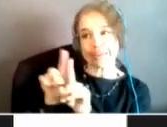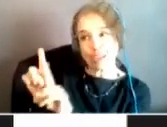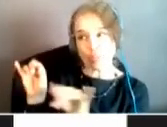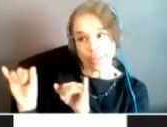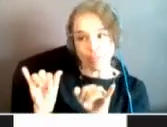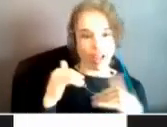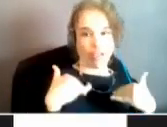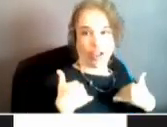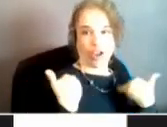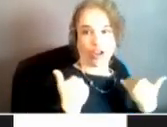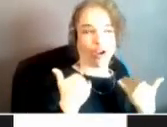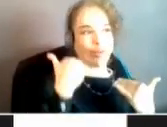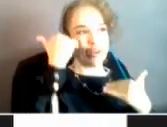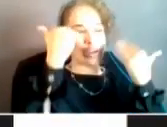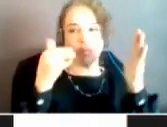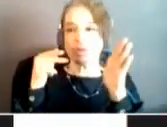support of them. And